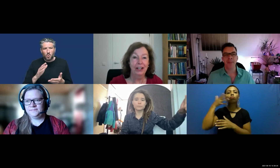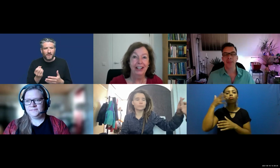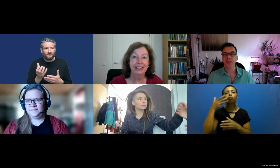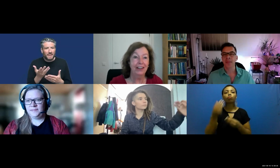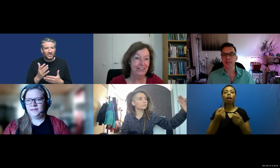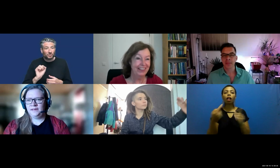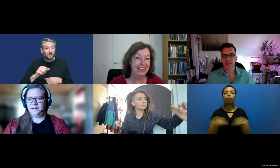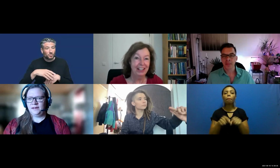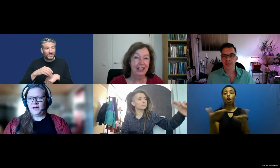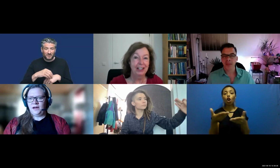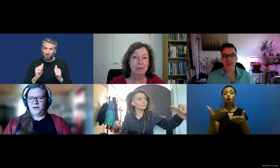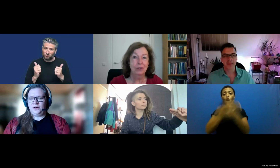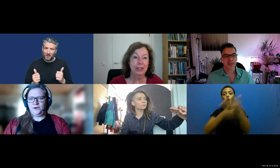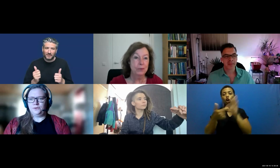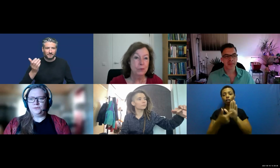today.